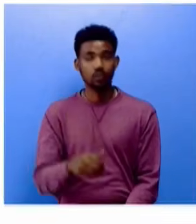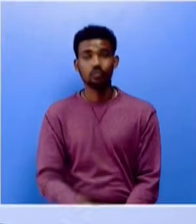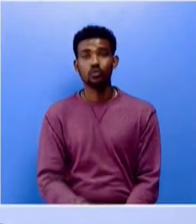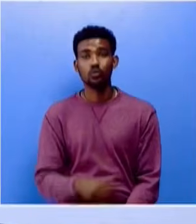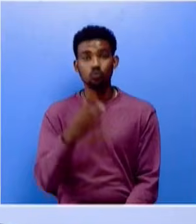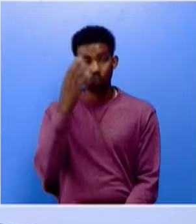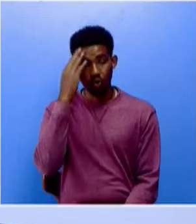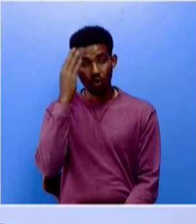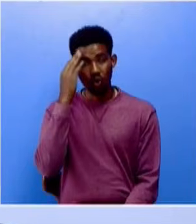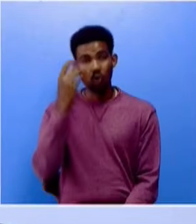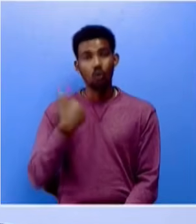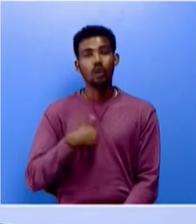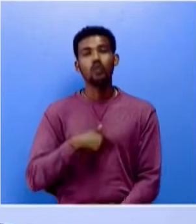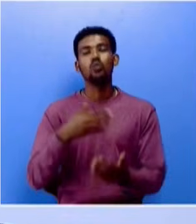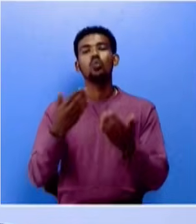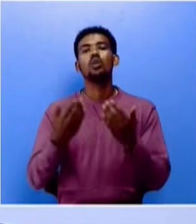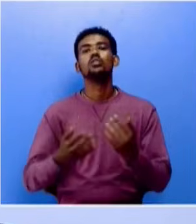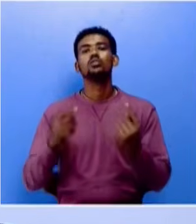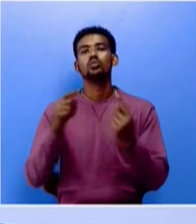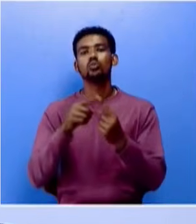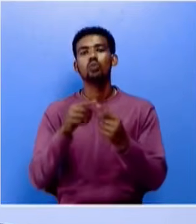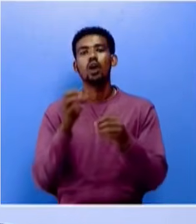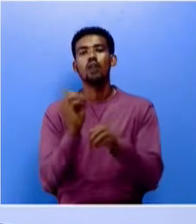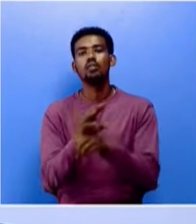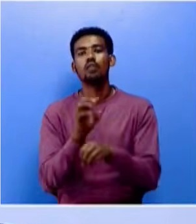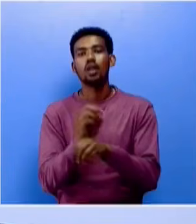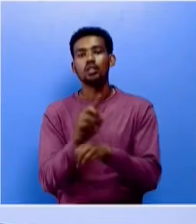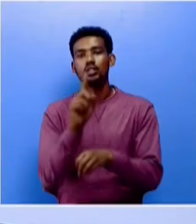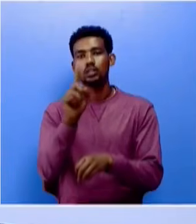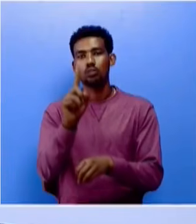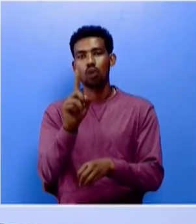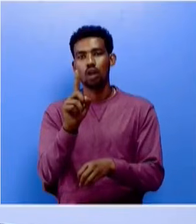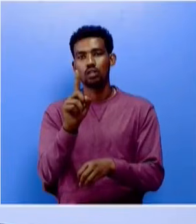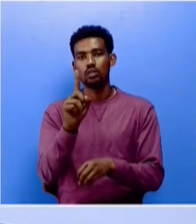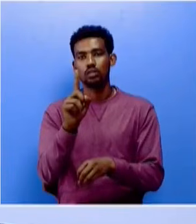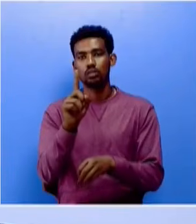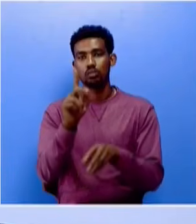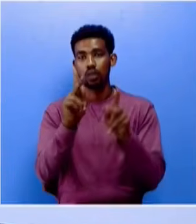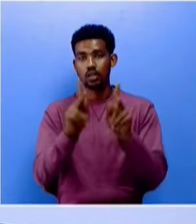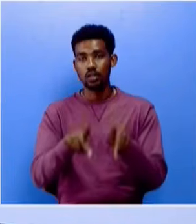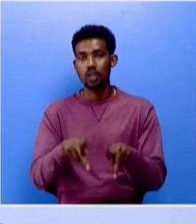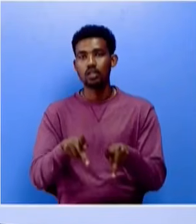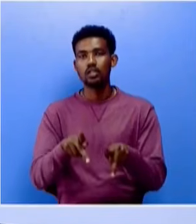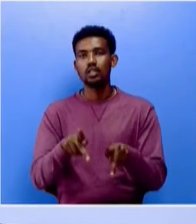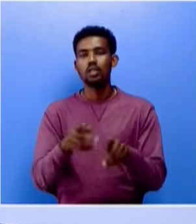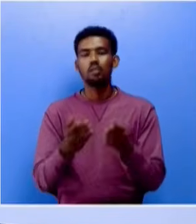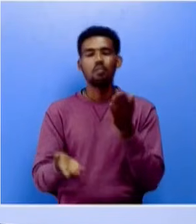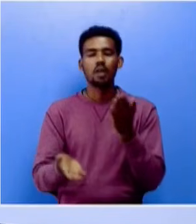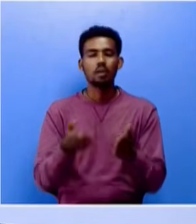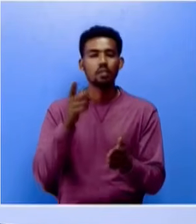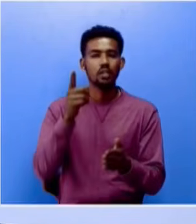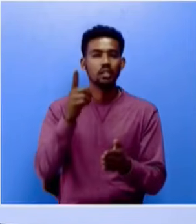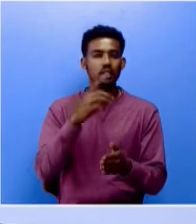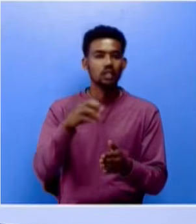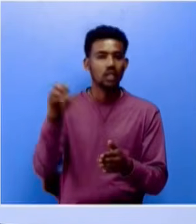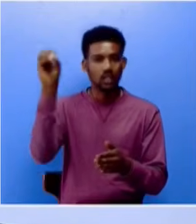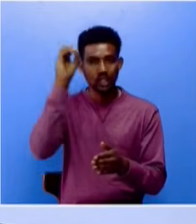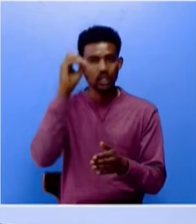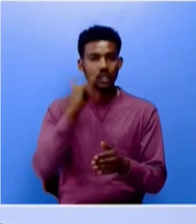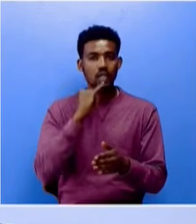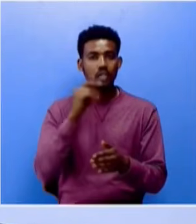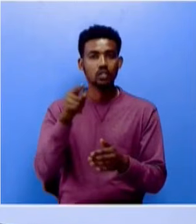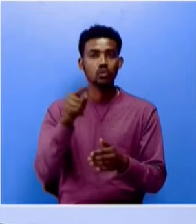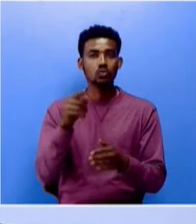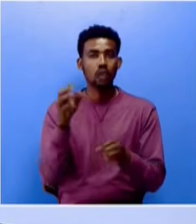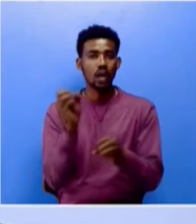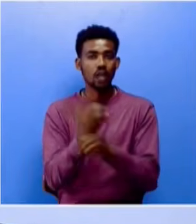Students, when you want to advise someone, maybe if the degree of your advice is